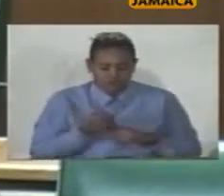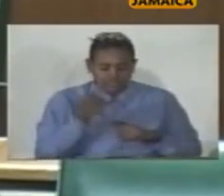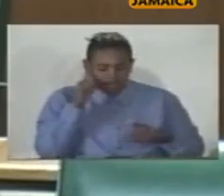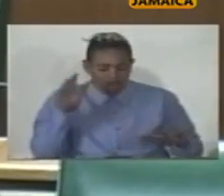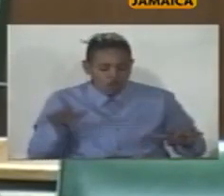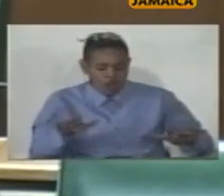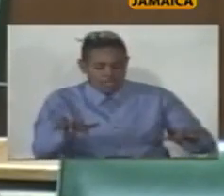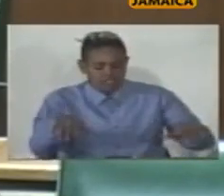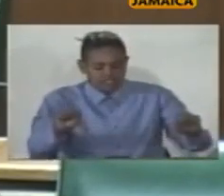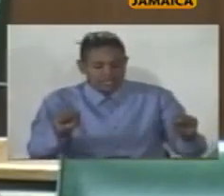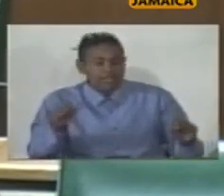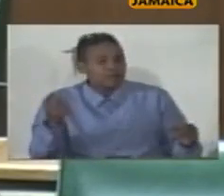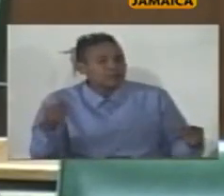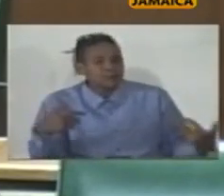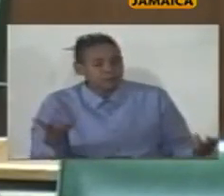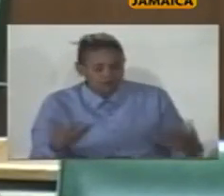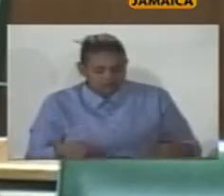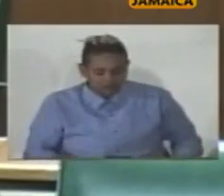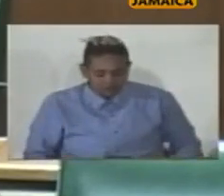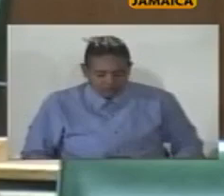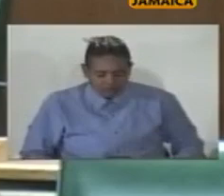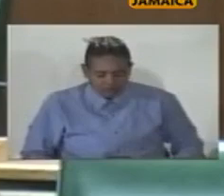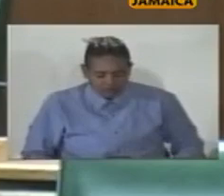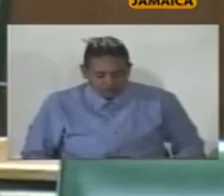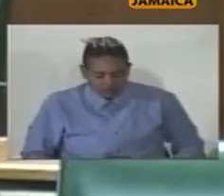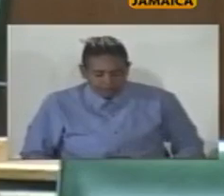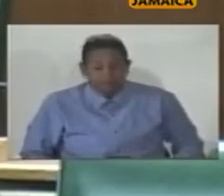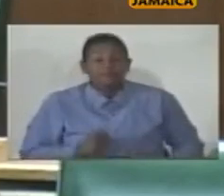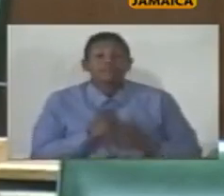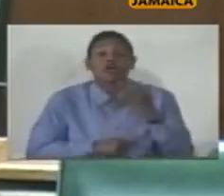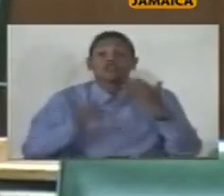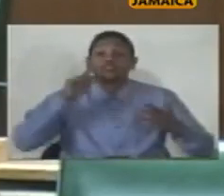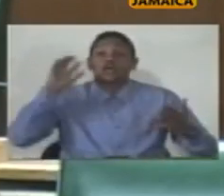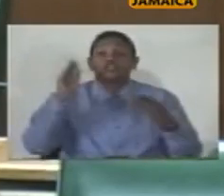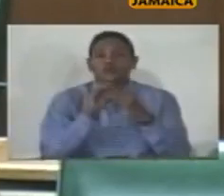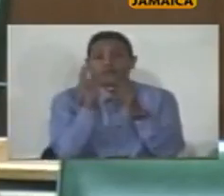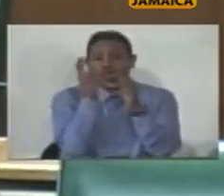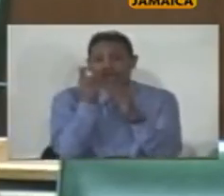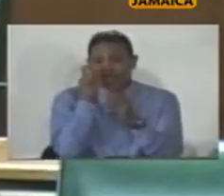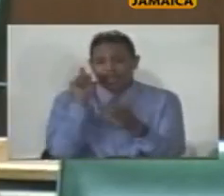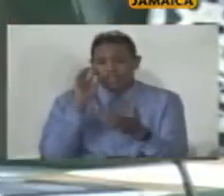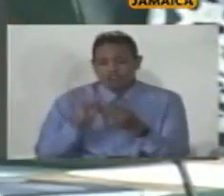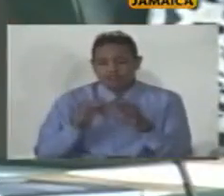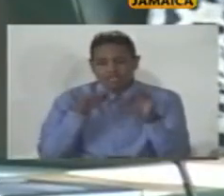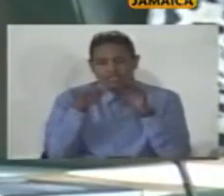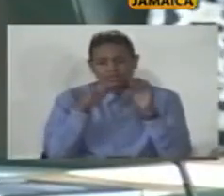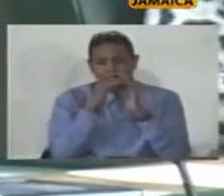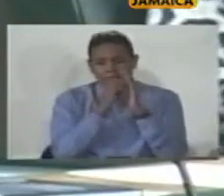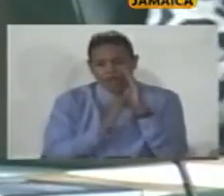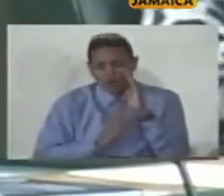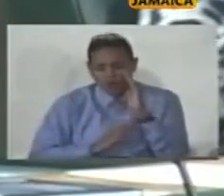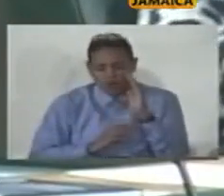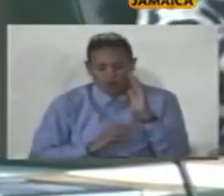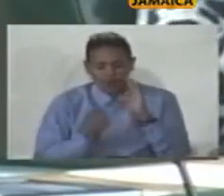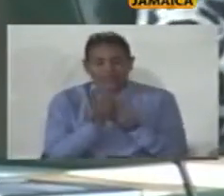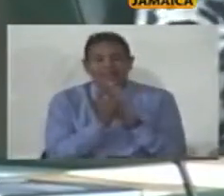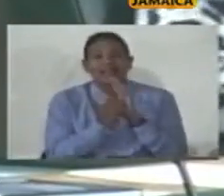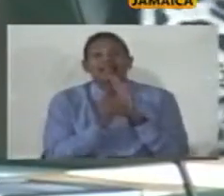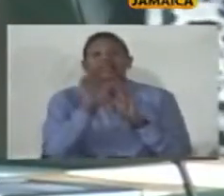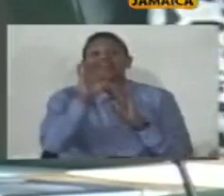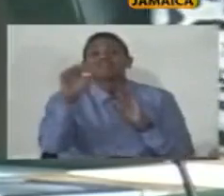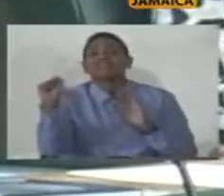to be taken. The costs associated with the hearings are outlined below. Legal fees,